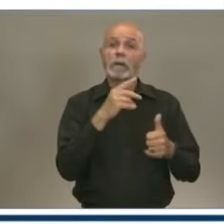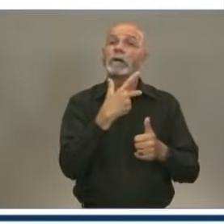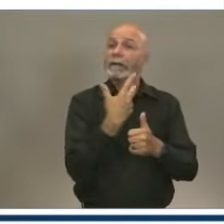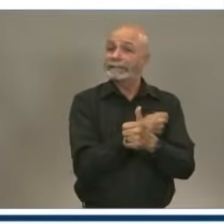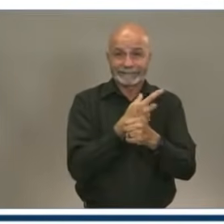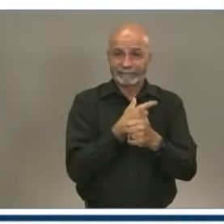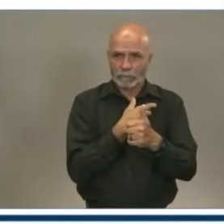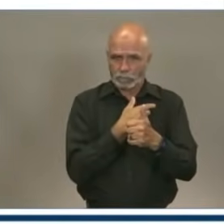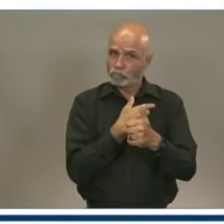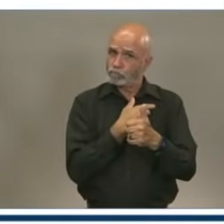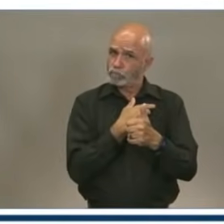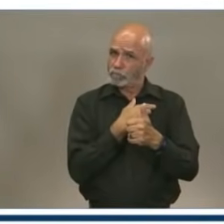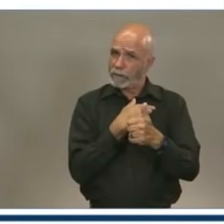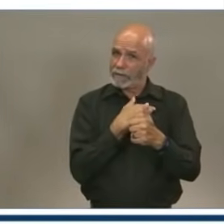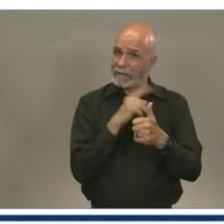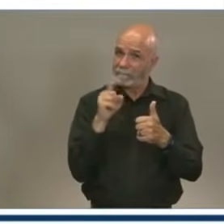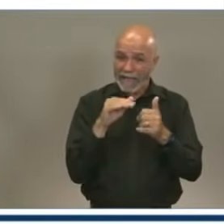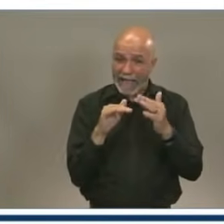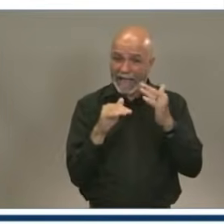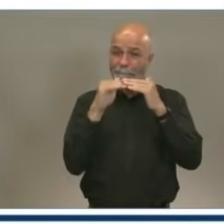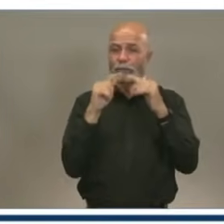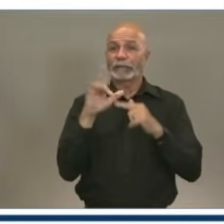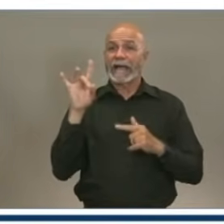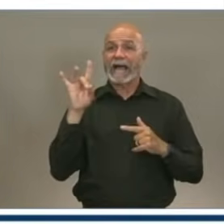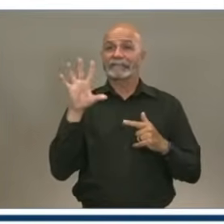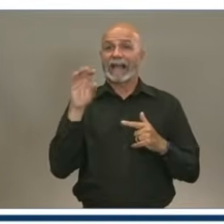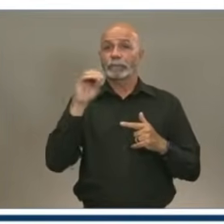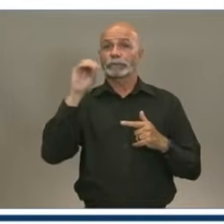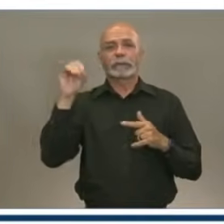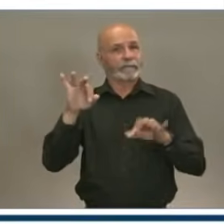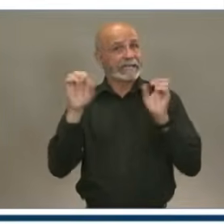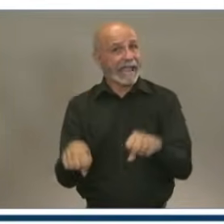roughly 85% of eligible Nova Scotians who